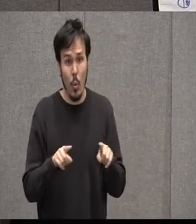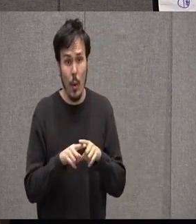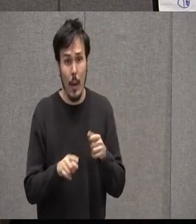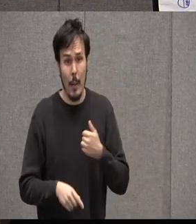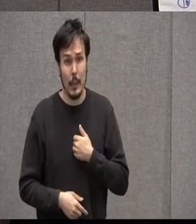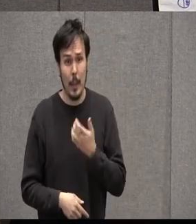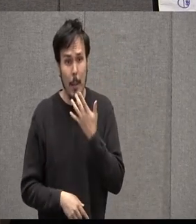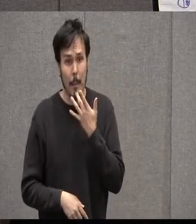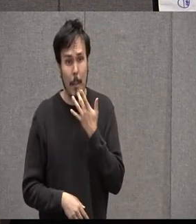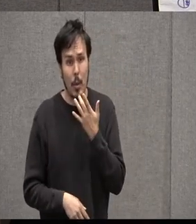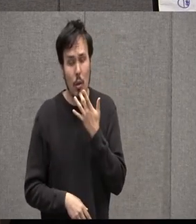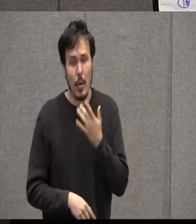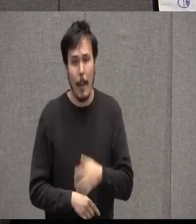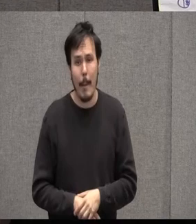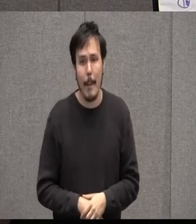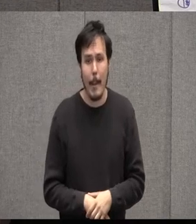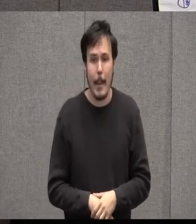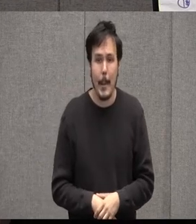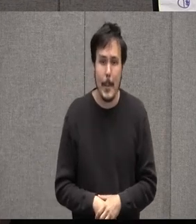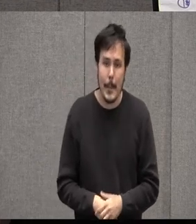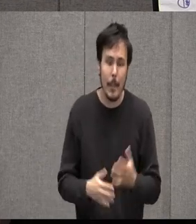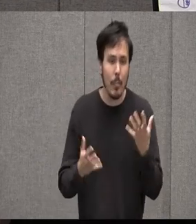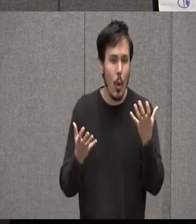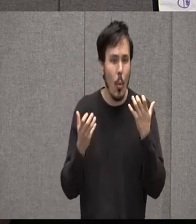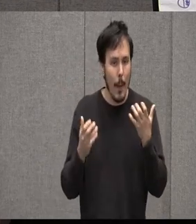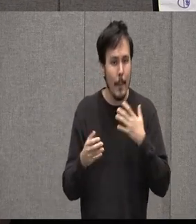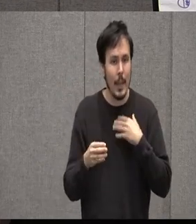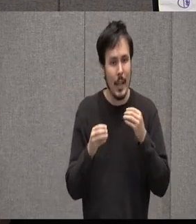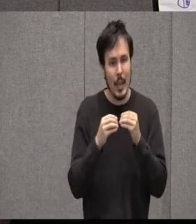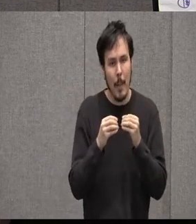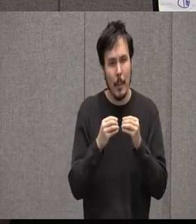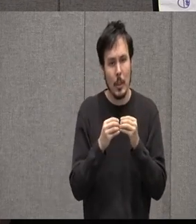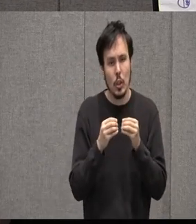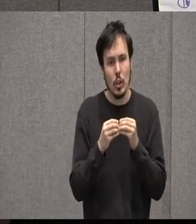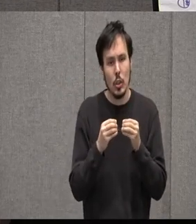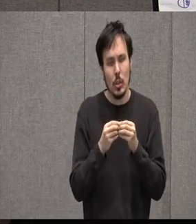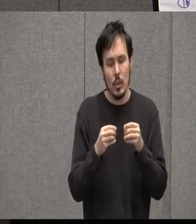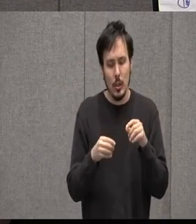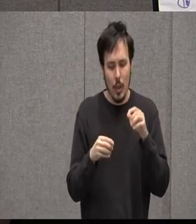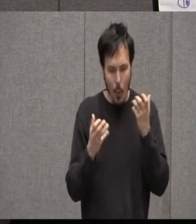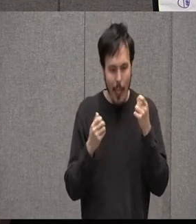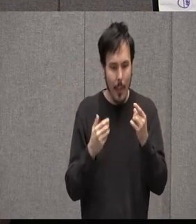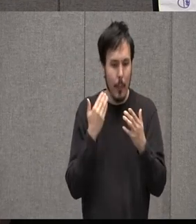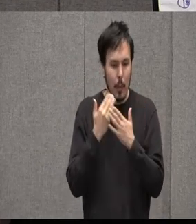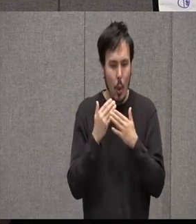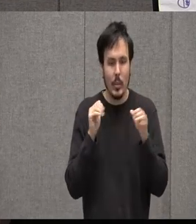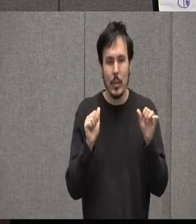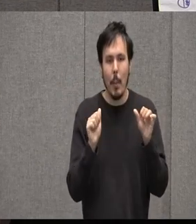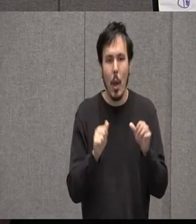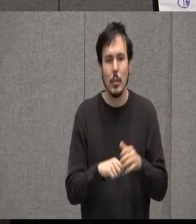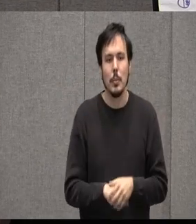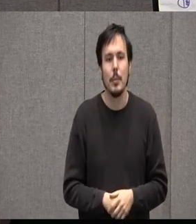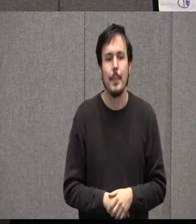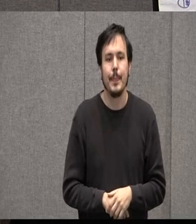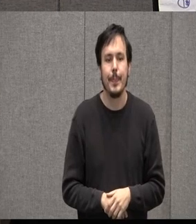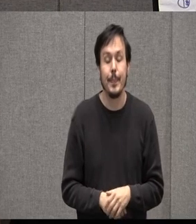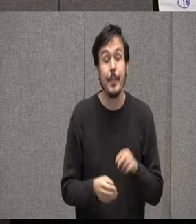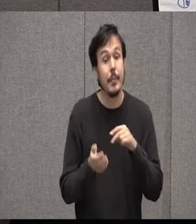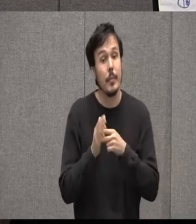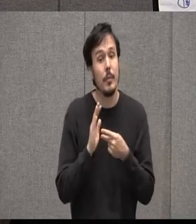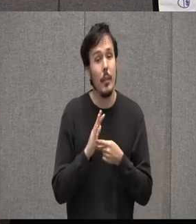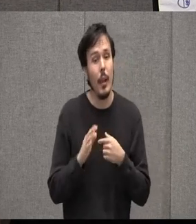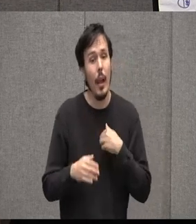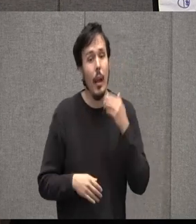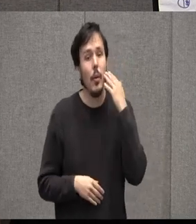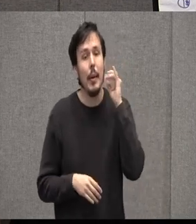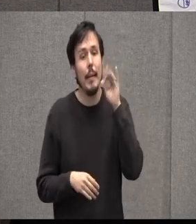I need my numbers as close as they can be. All right, so I know that